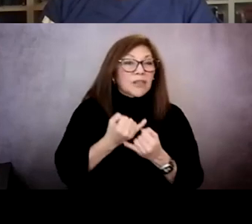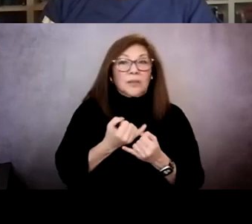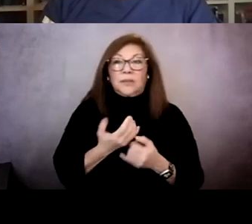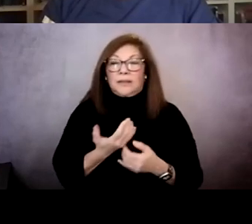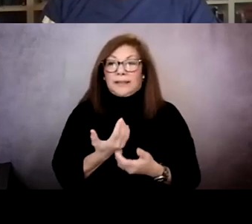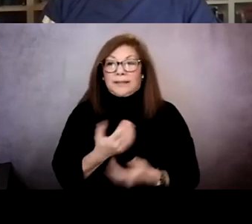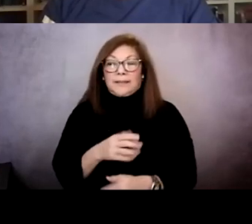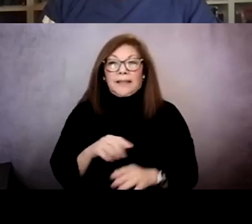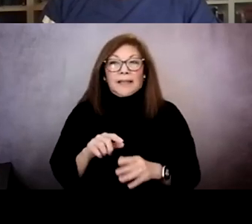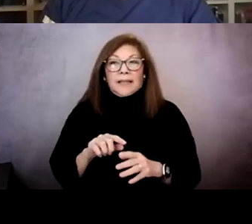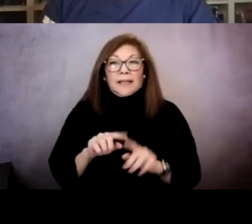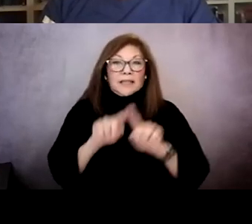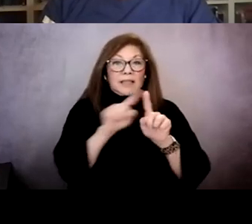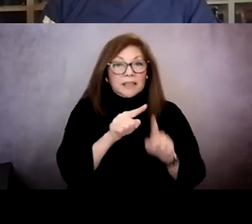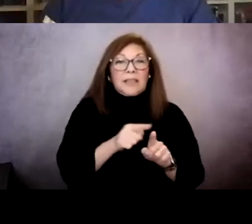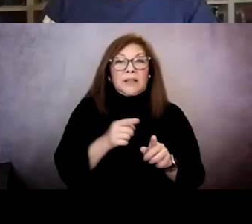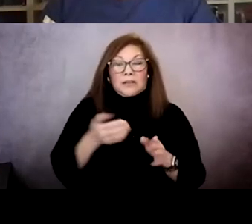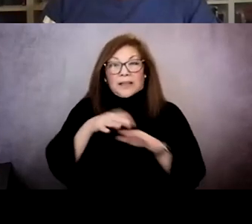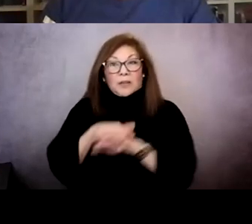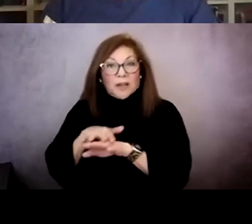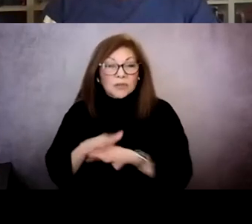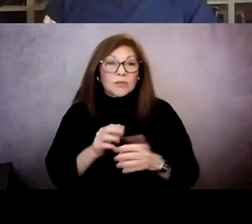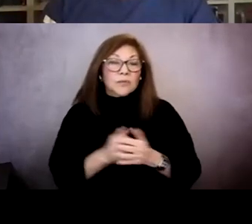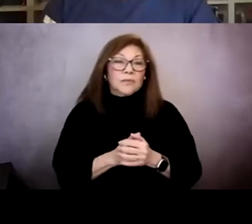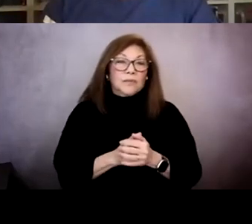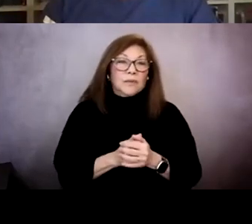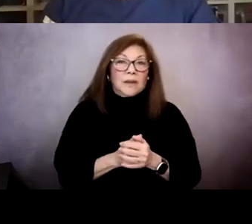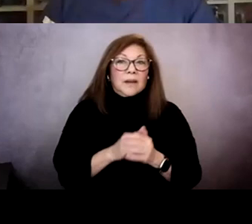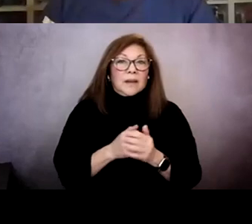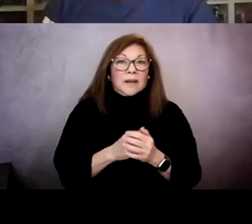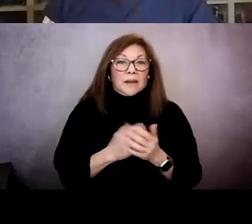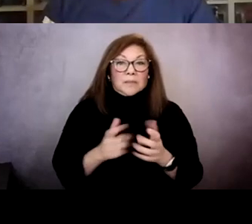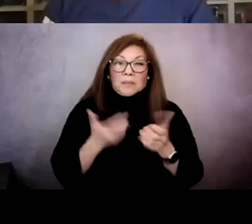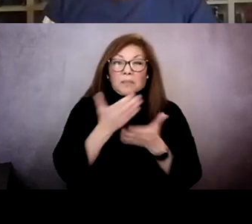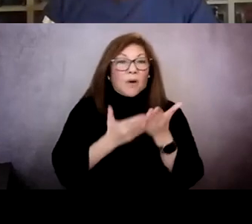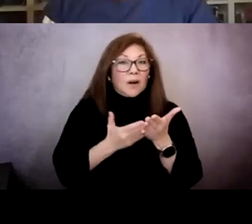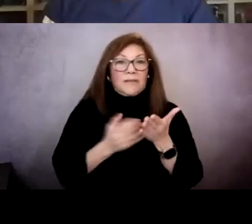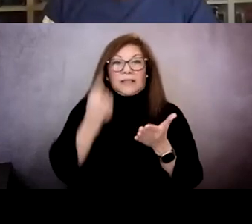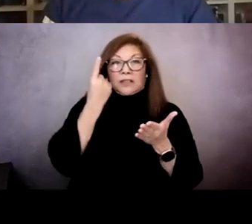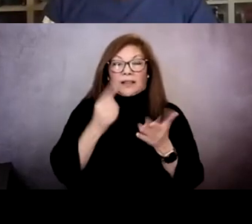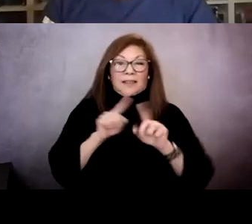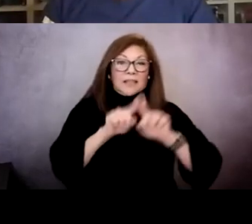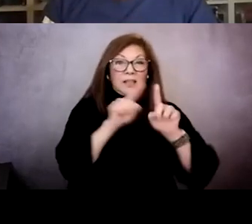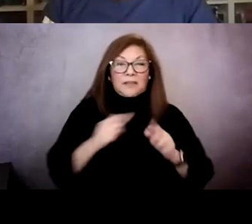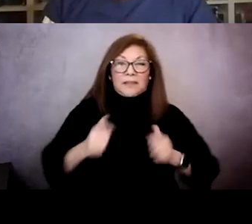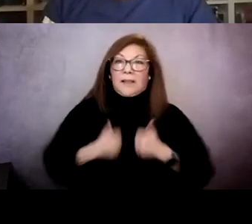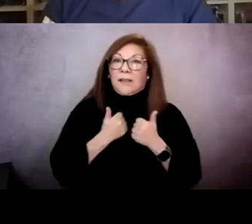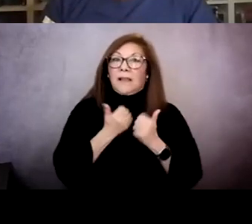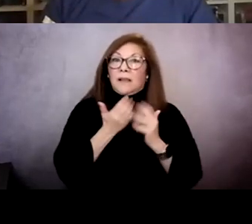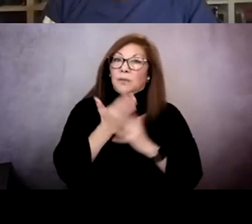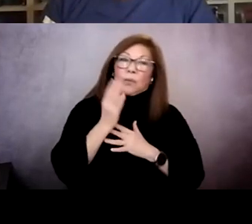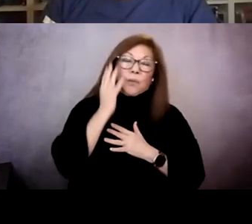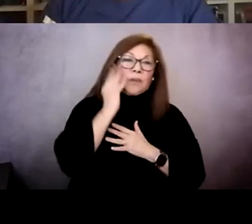intersectional as we can be. And a big piece of that is kind of understanding the different lived experiences, even